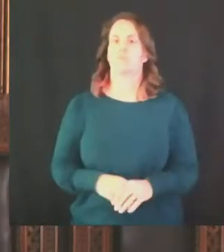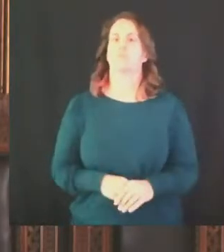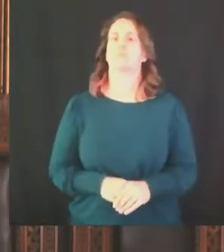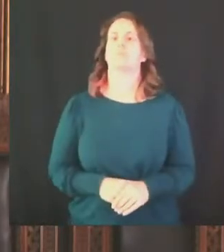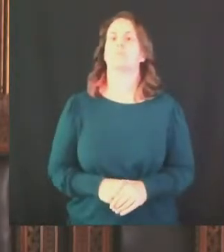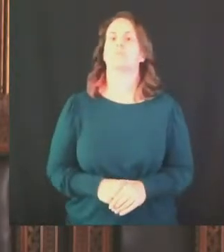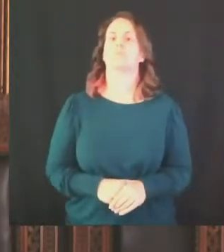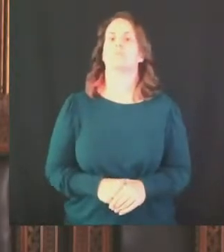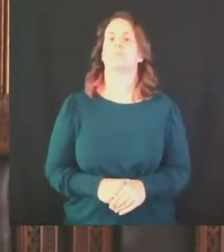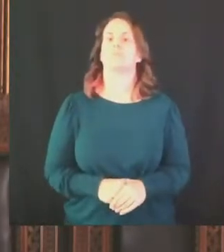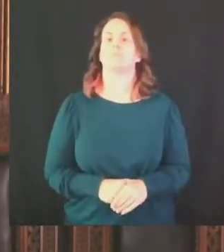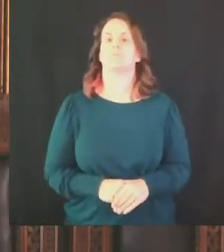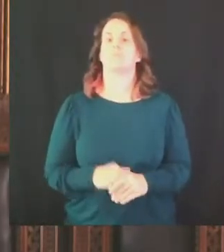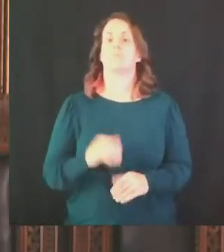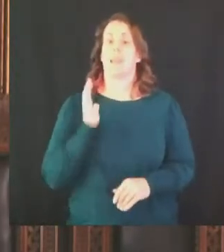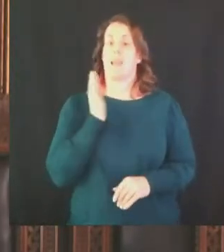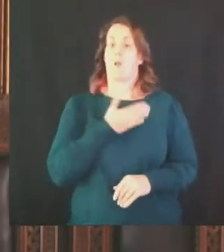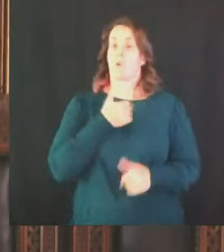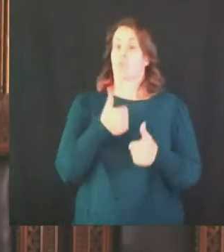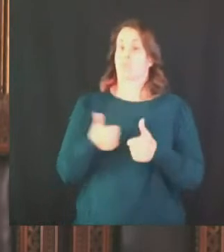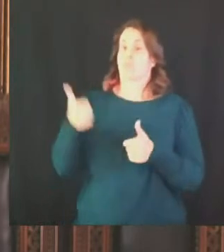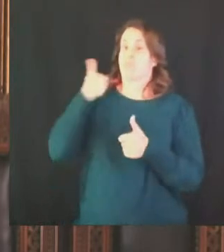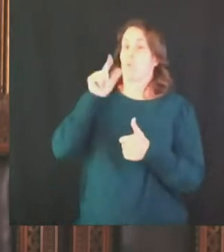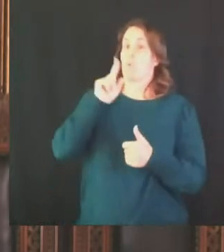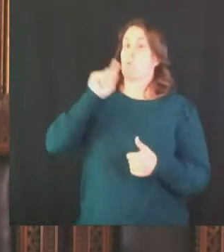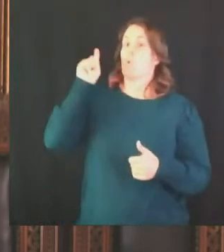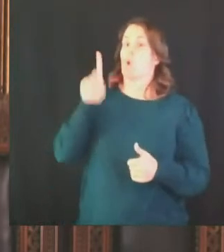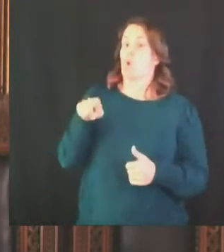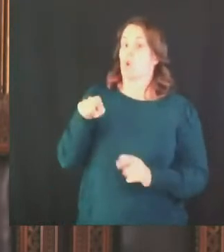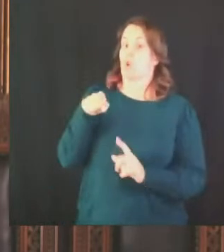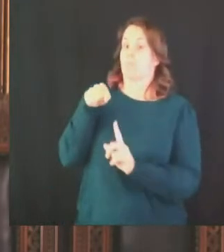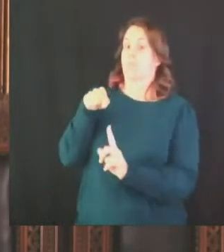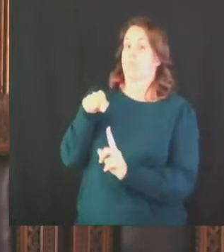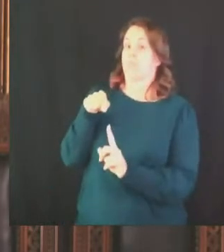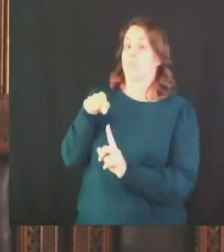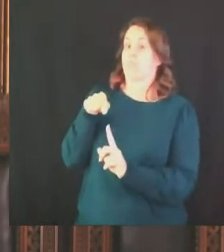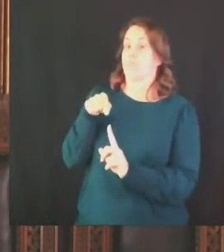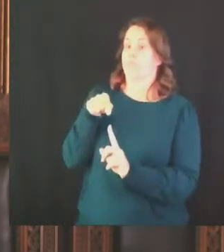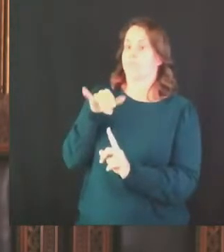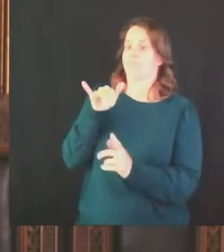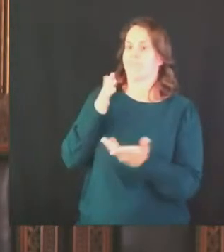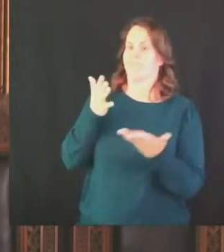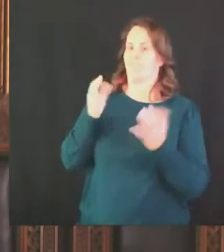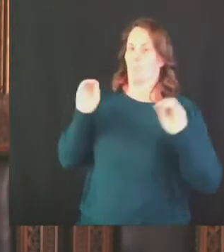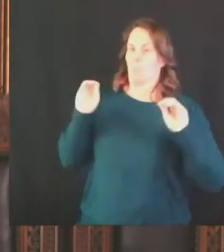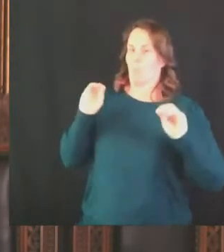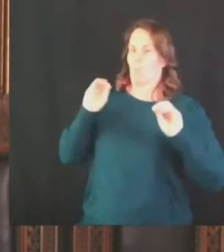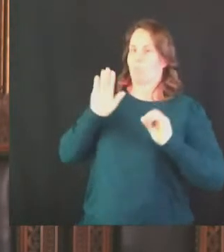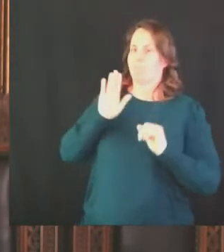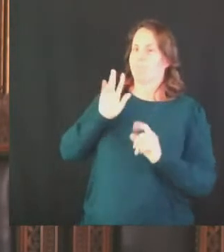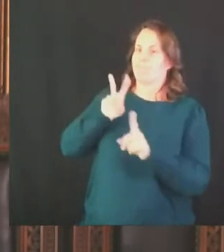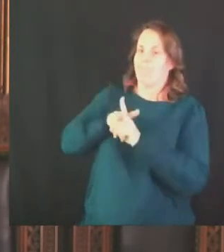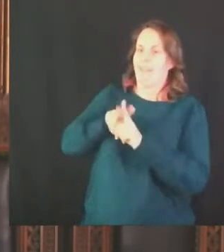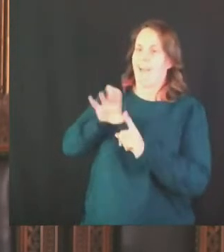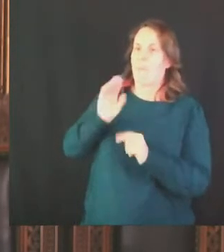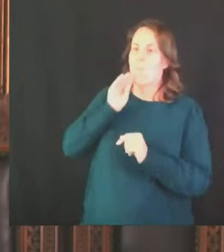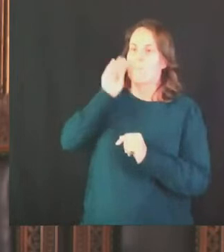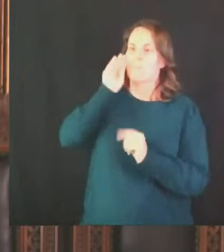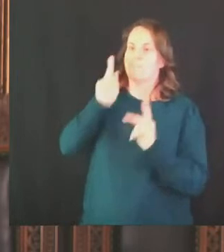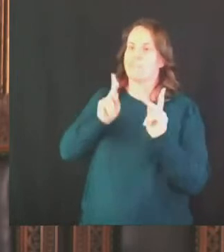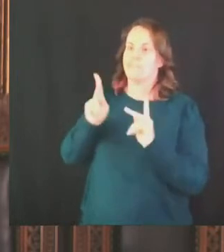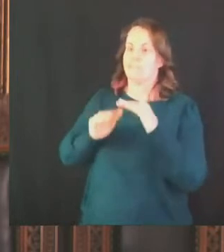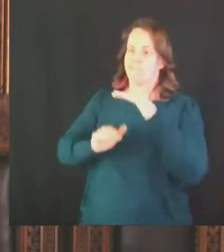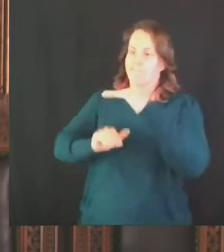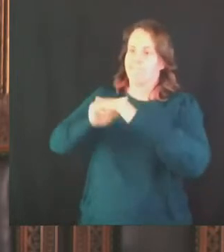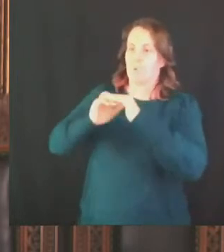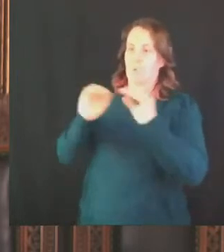yesterday and today, and I think just about every day I've been sitting here in front of this camera, I've talked about the fact that